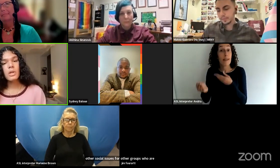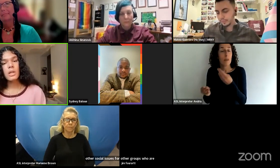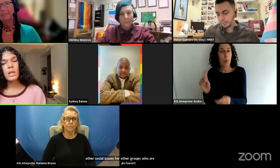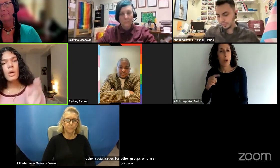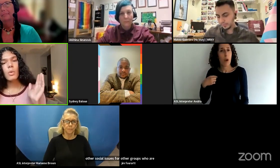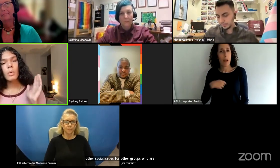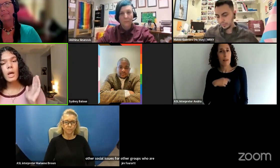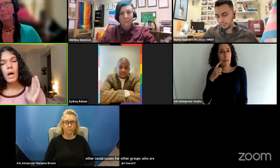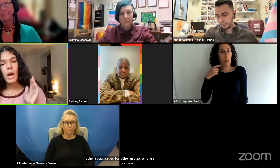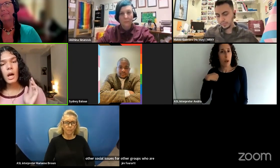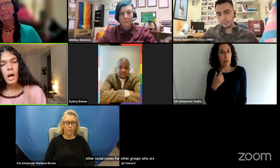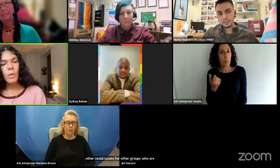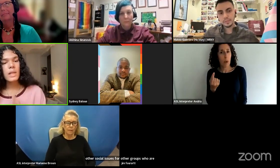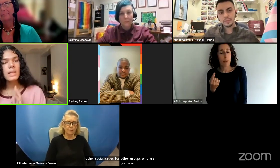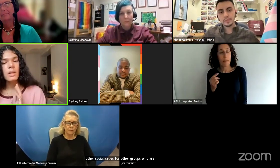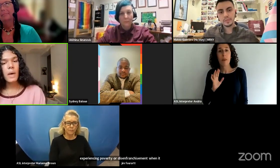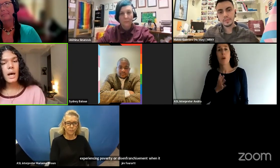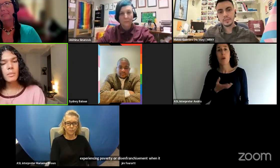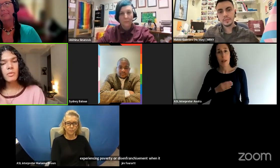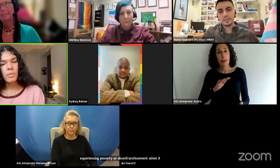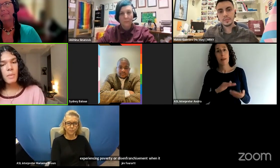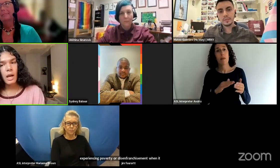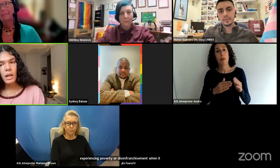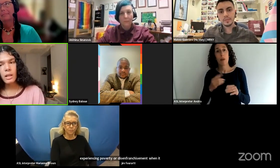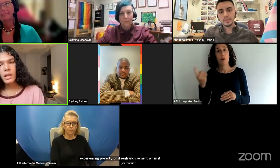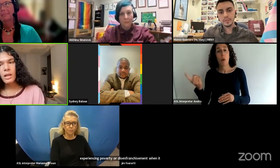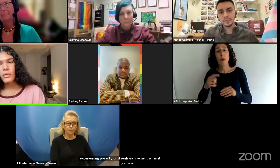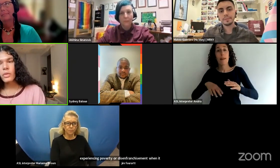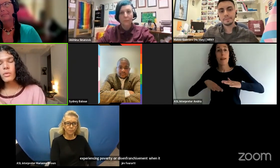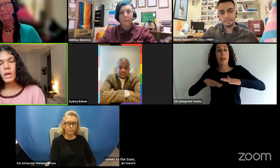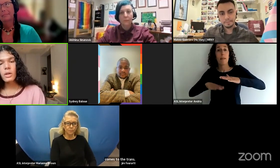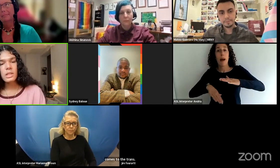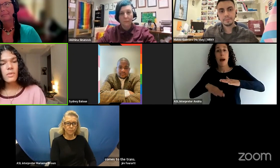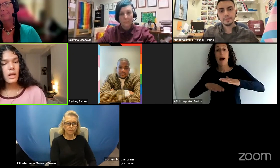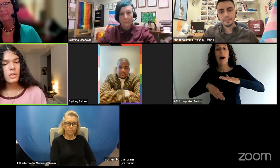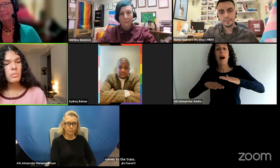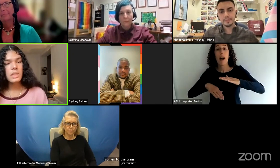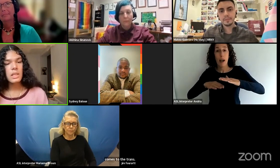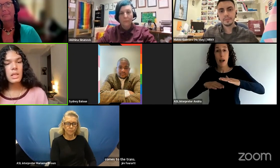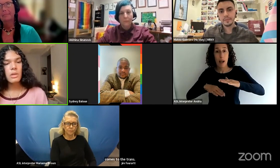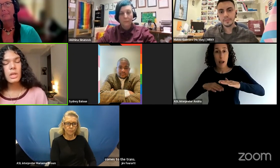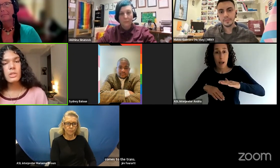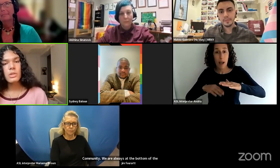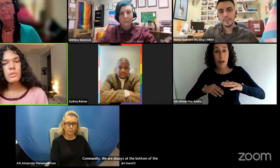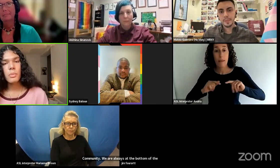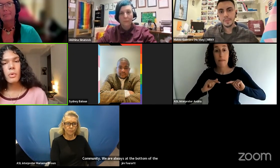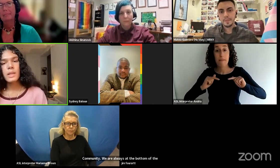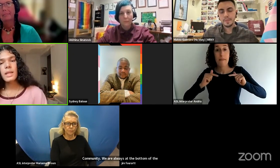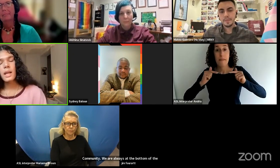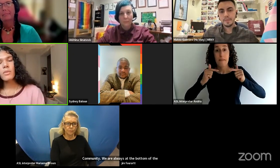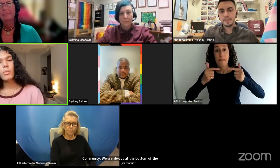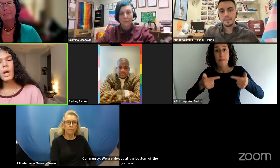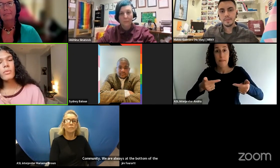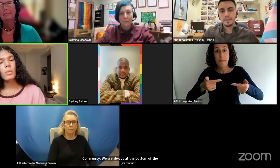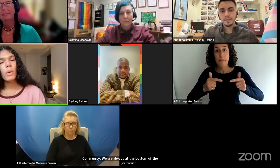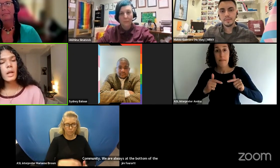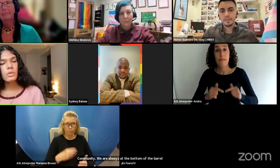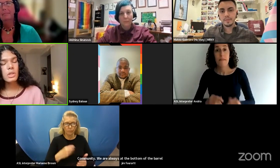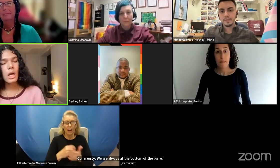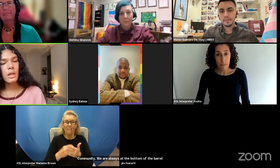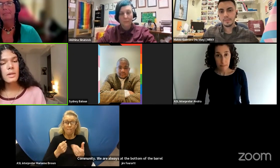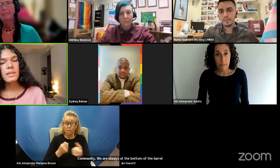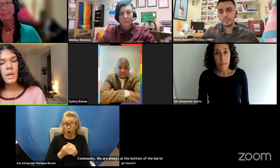trans community, we are always at the bottom of the barrel. Funders for LGBTQ issues reports that out of